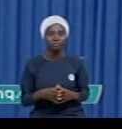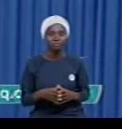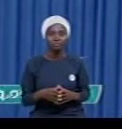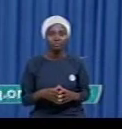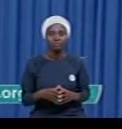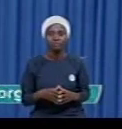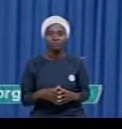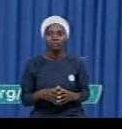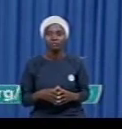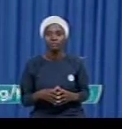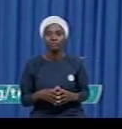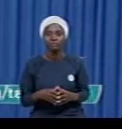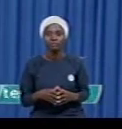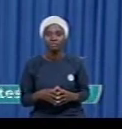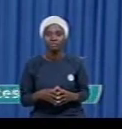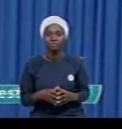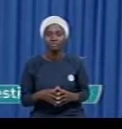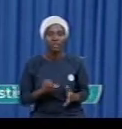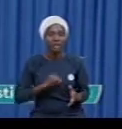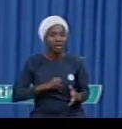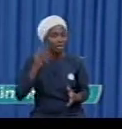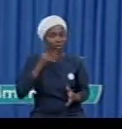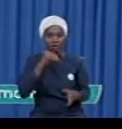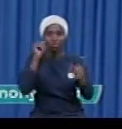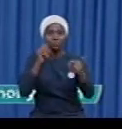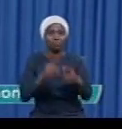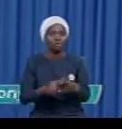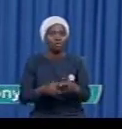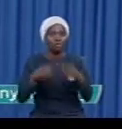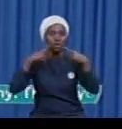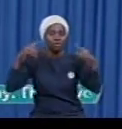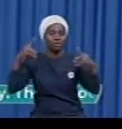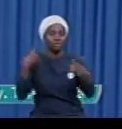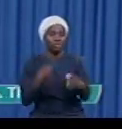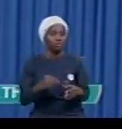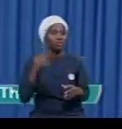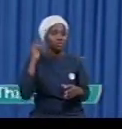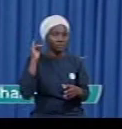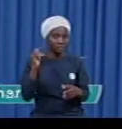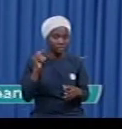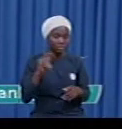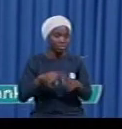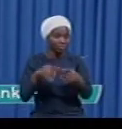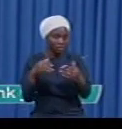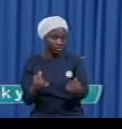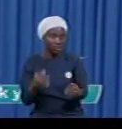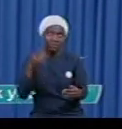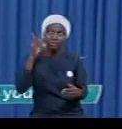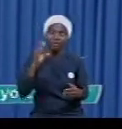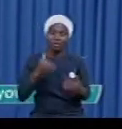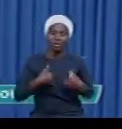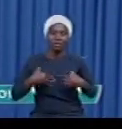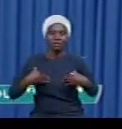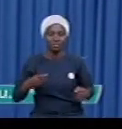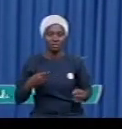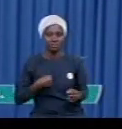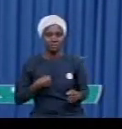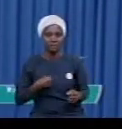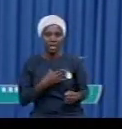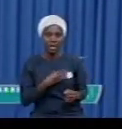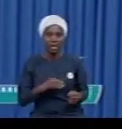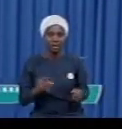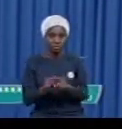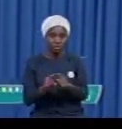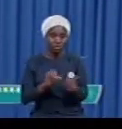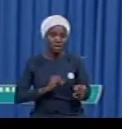I did not able to share the testimony, but now God has healed me. And lastly, I used to have eye pain. I